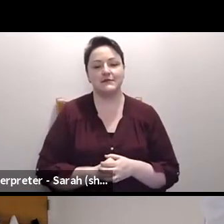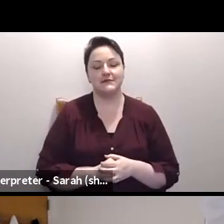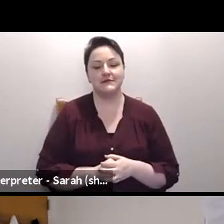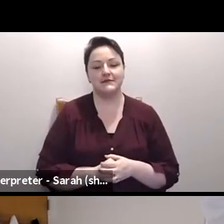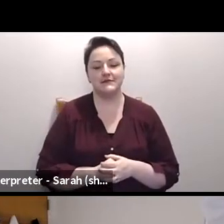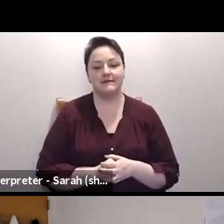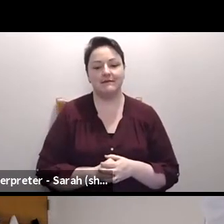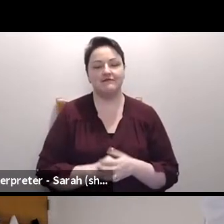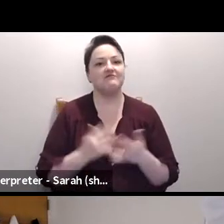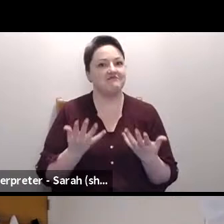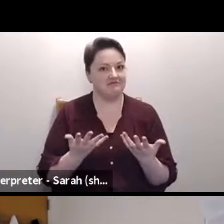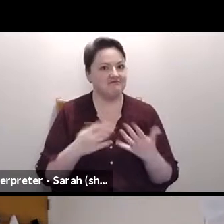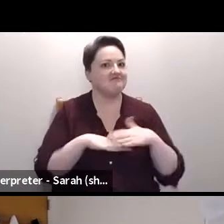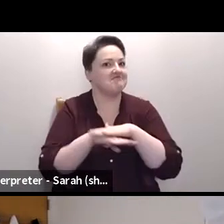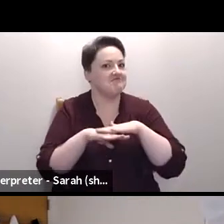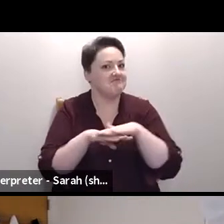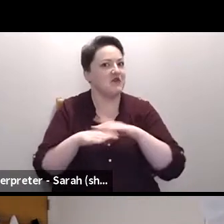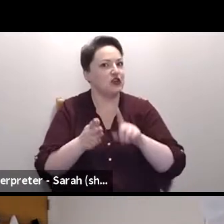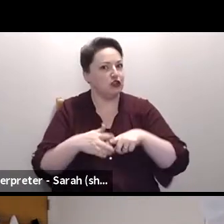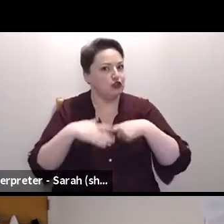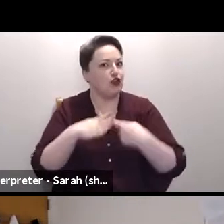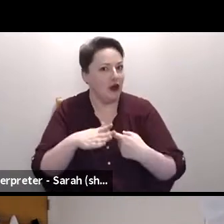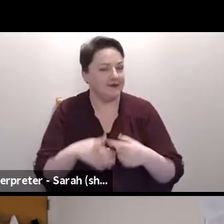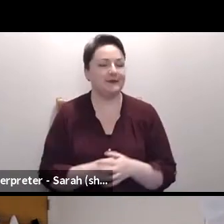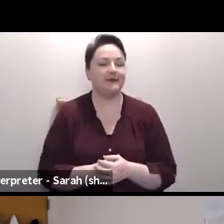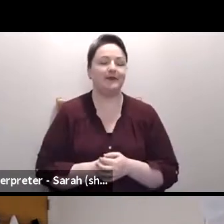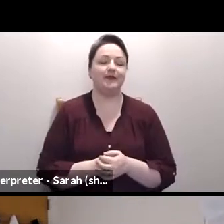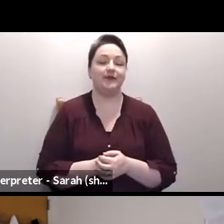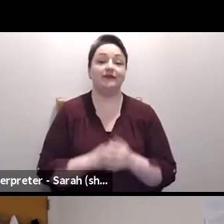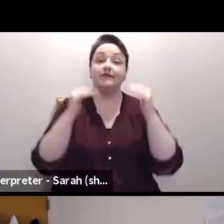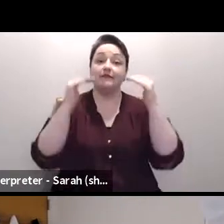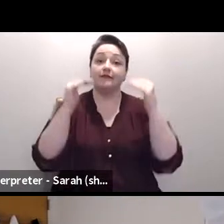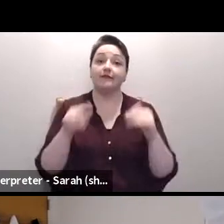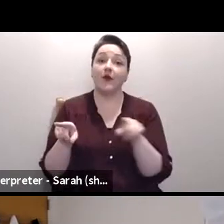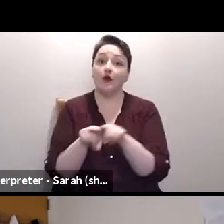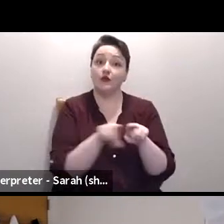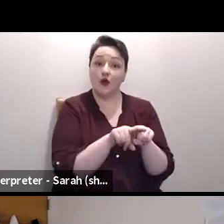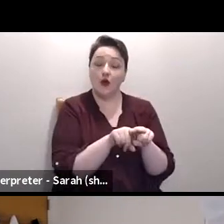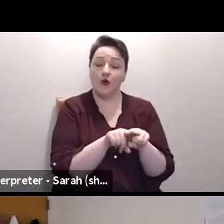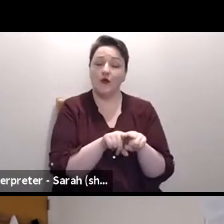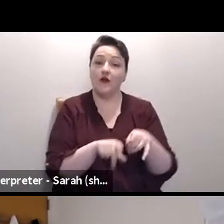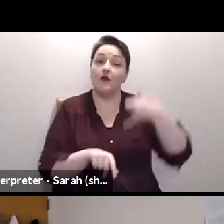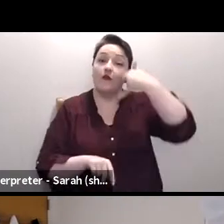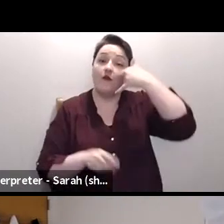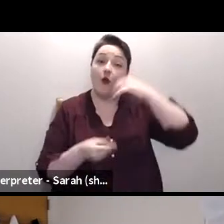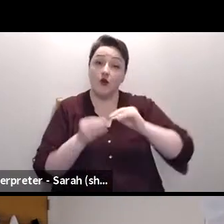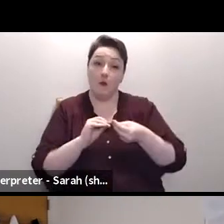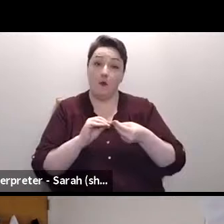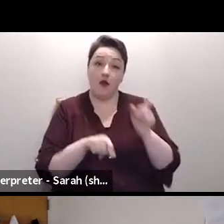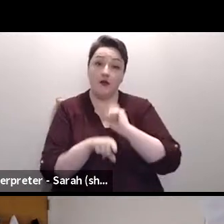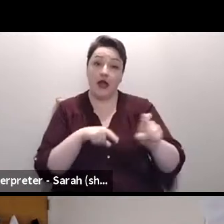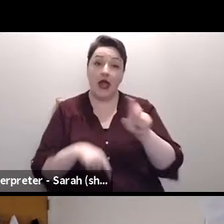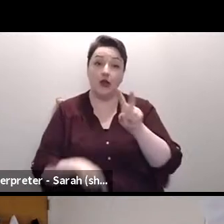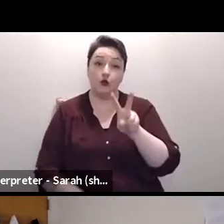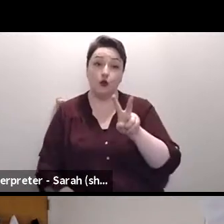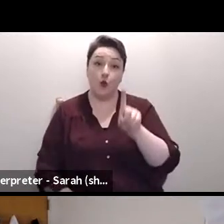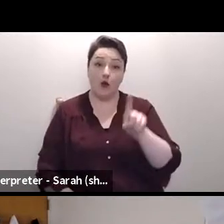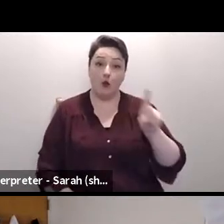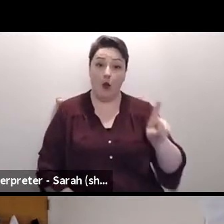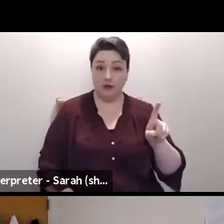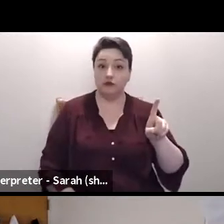it's a start. And then you can also use the phone, the 211. If you dial 211, you